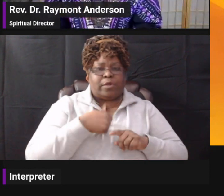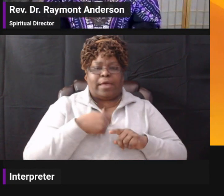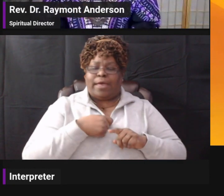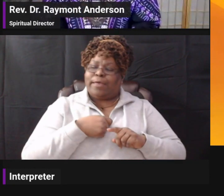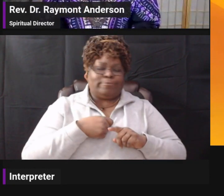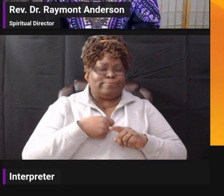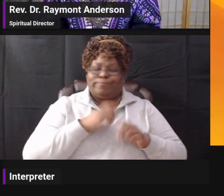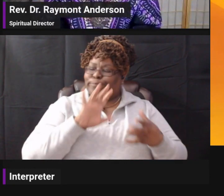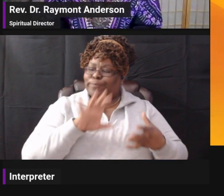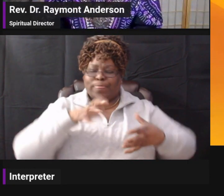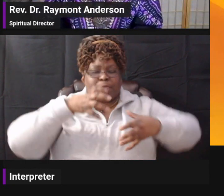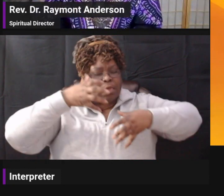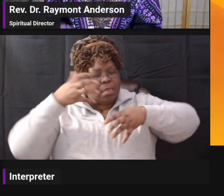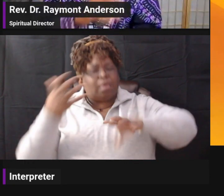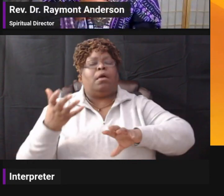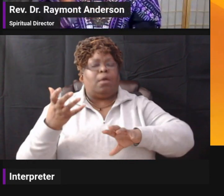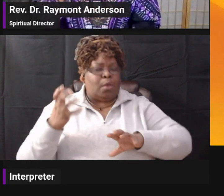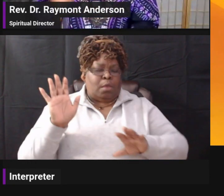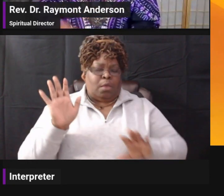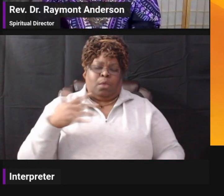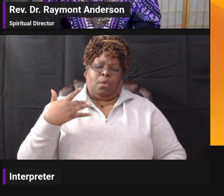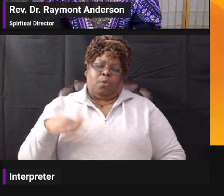ways. I was reckless in,